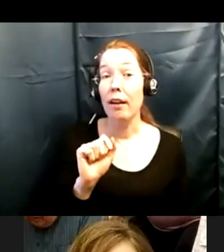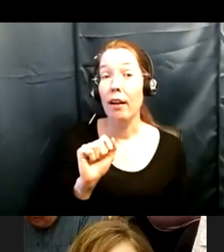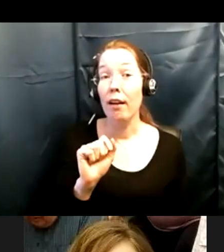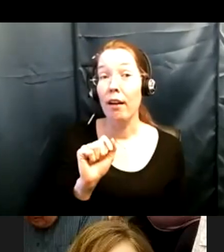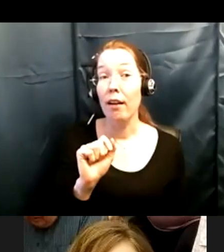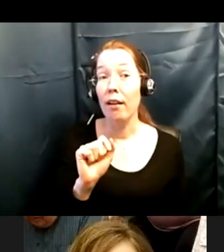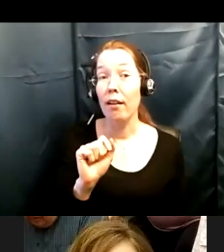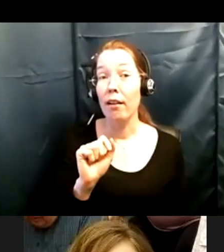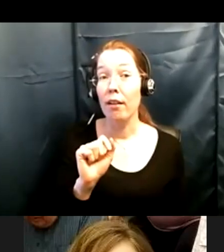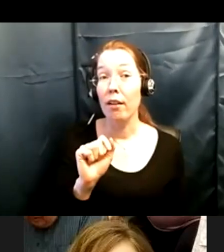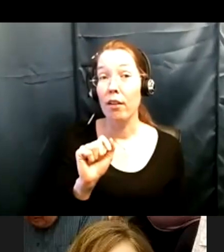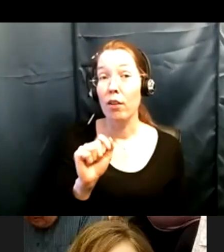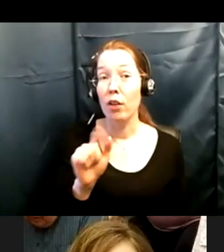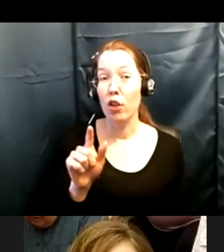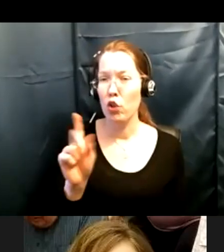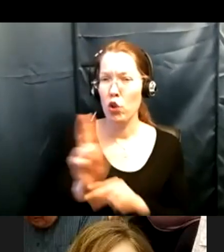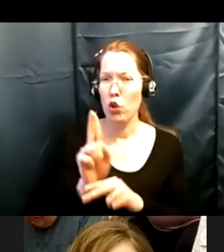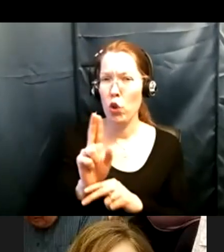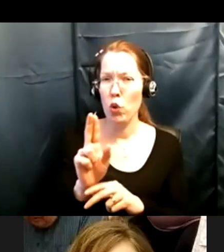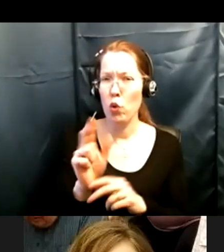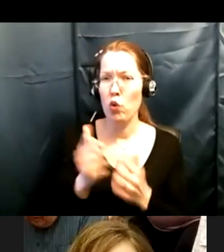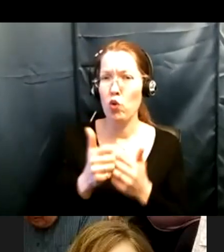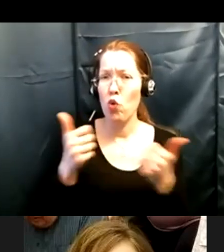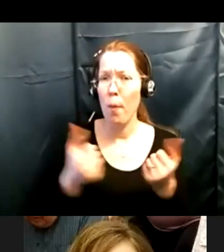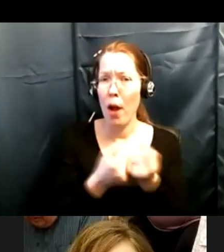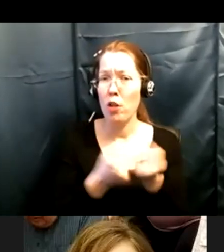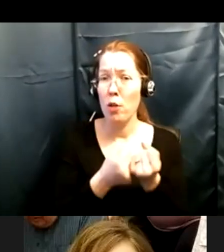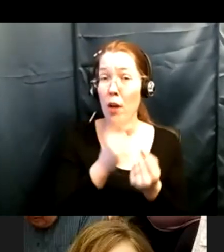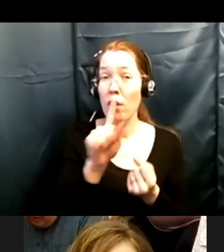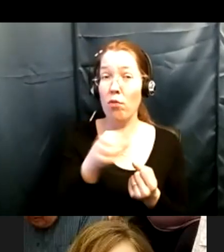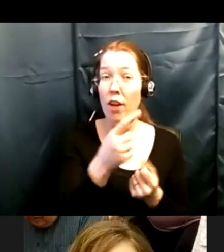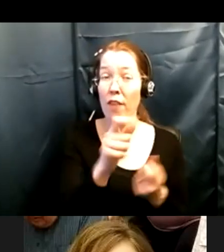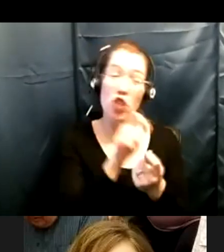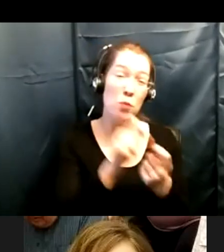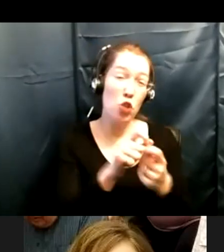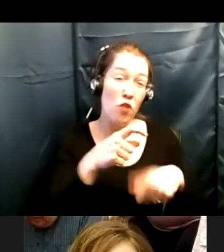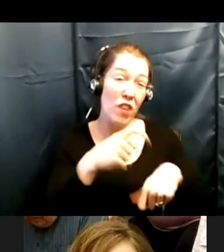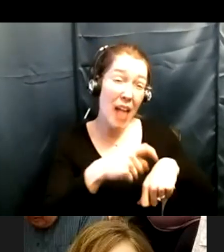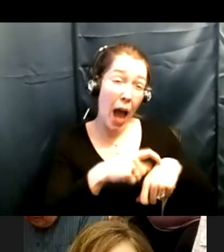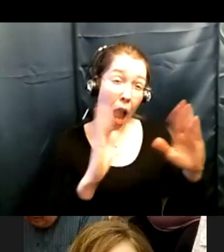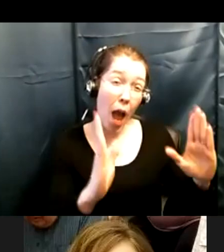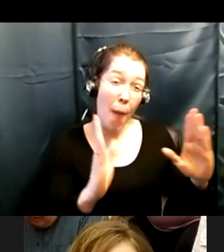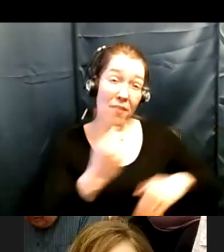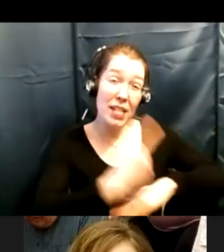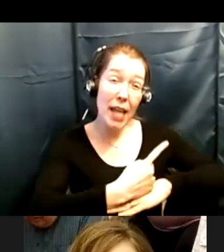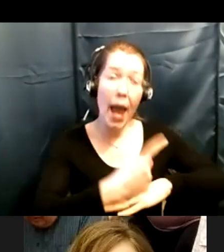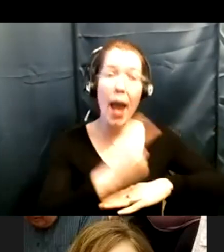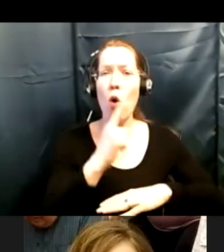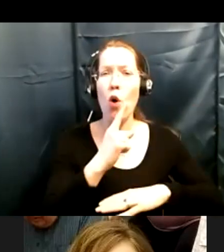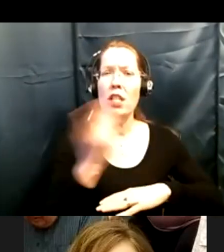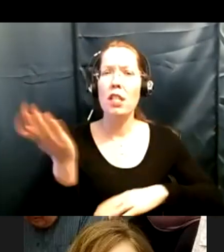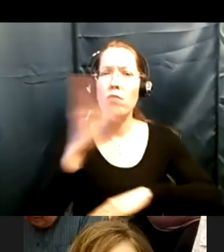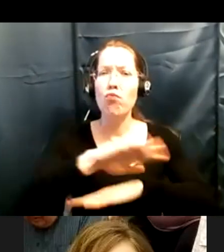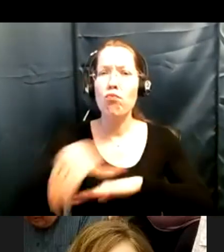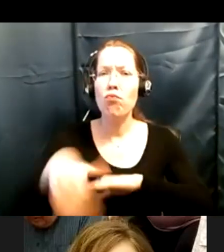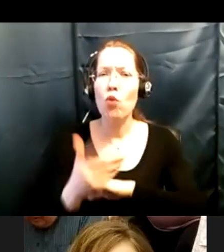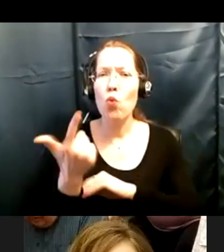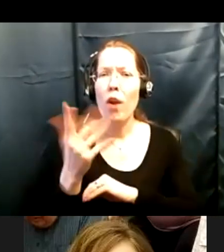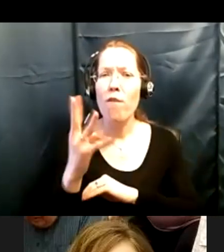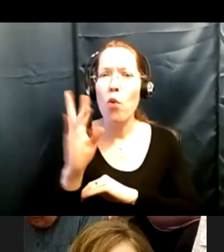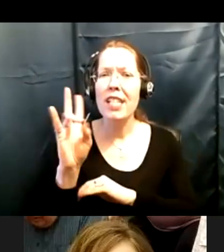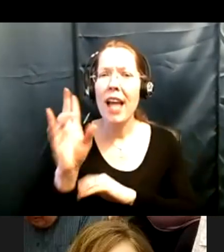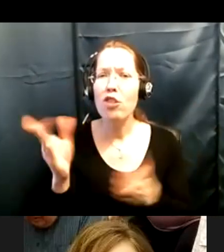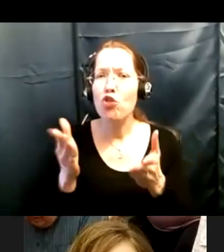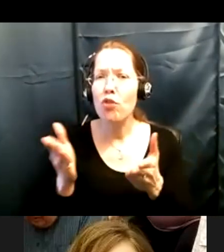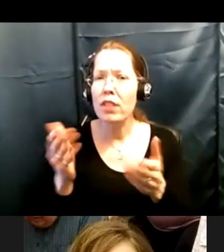do you use remote support for just certain hours of the day, or is it a 24/7 service for you?